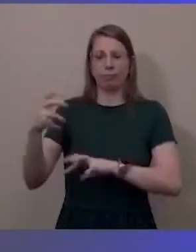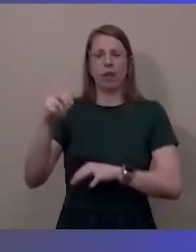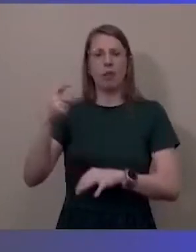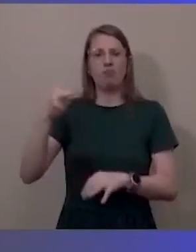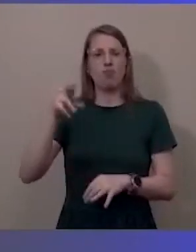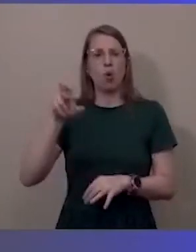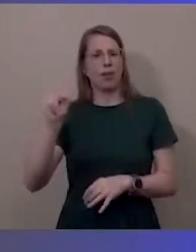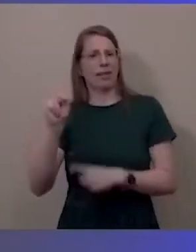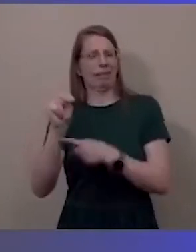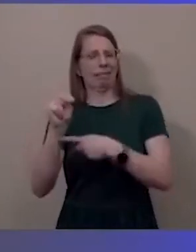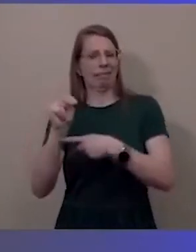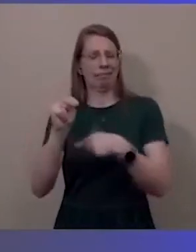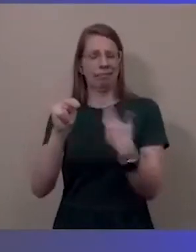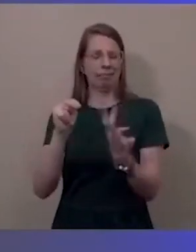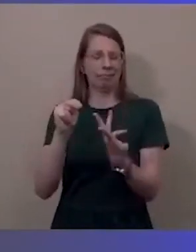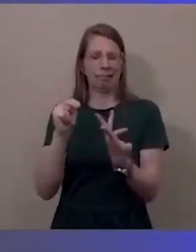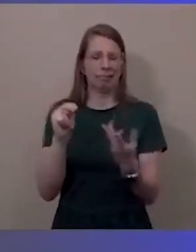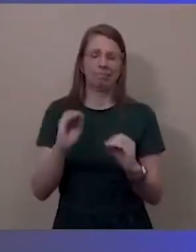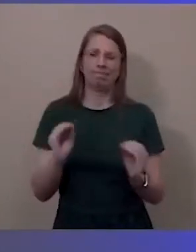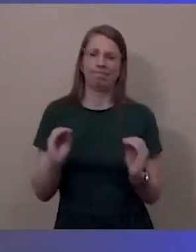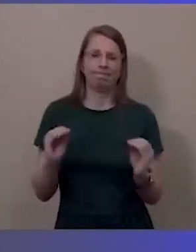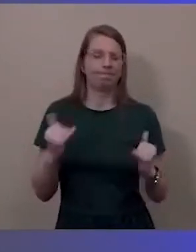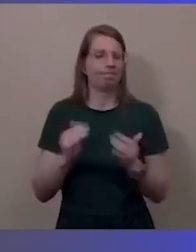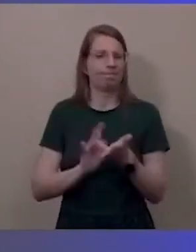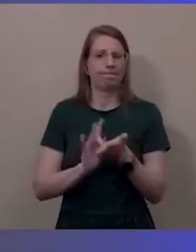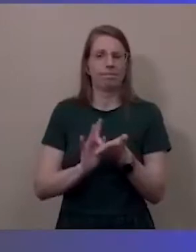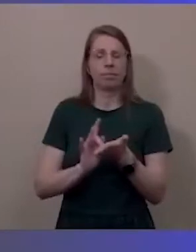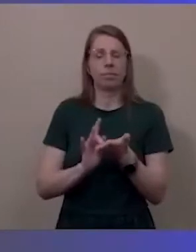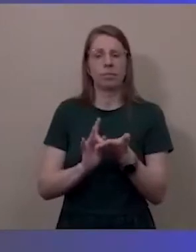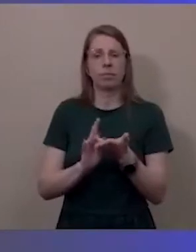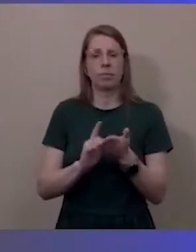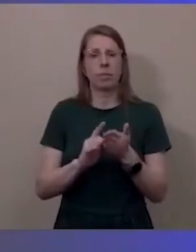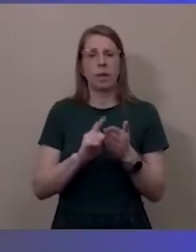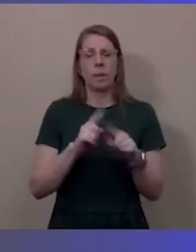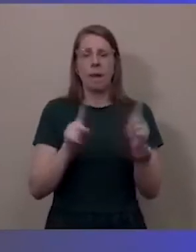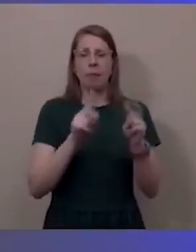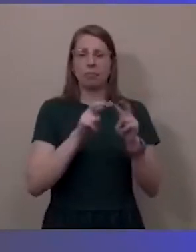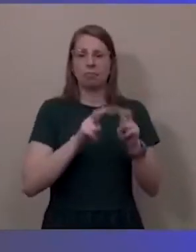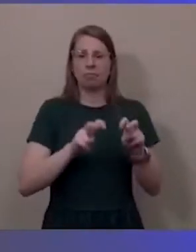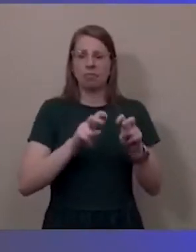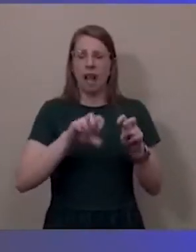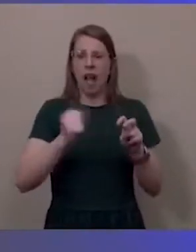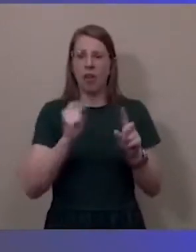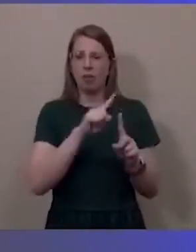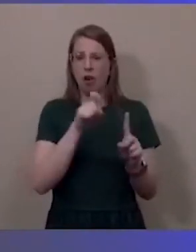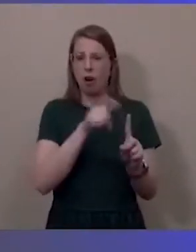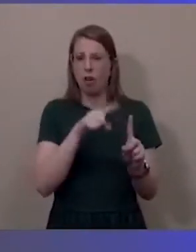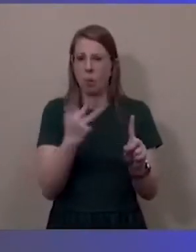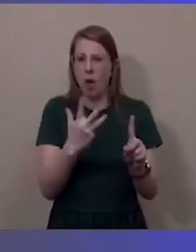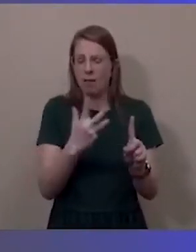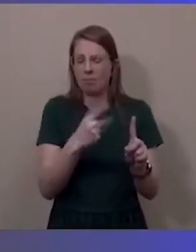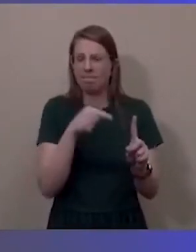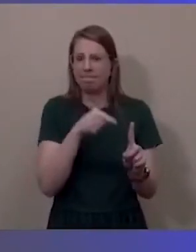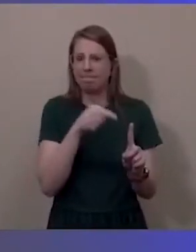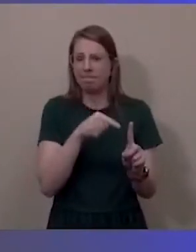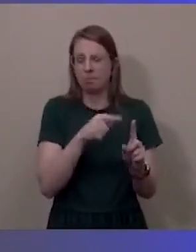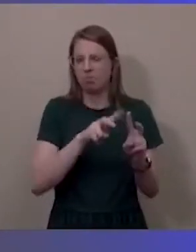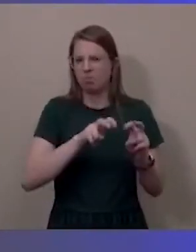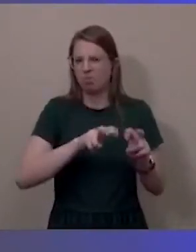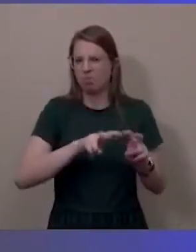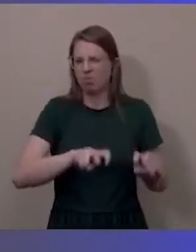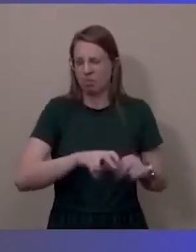we don't have anything yet, but we're working on a bunch of things. So, the other question was, what are the other targets? And so we're going